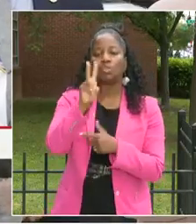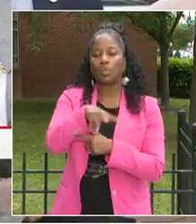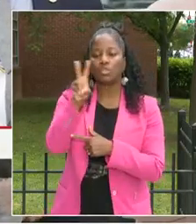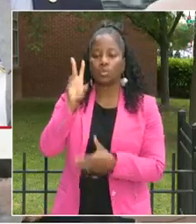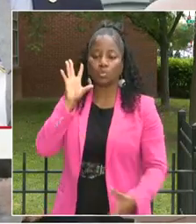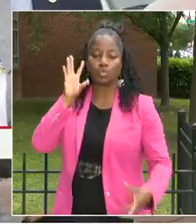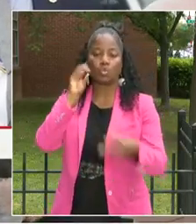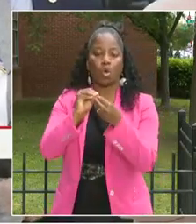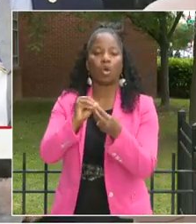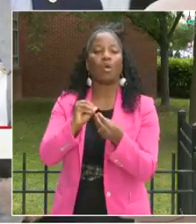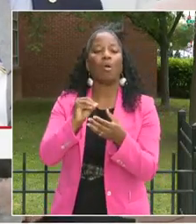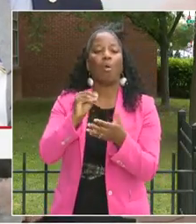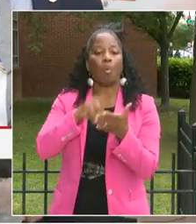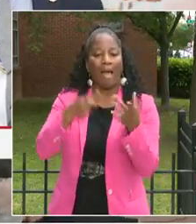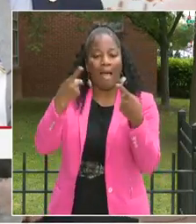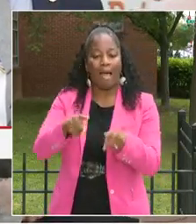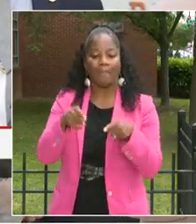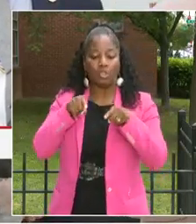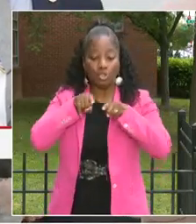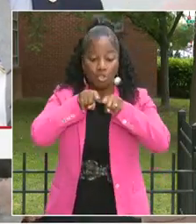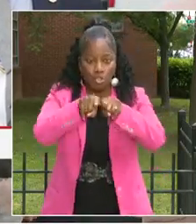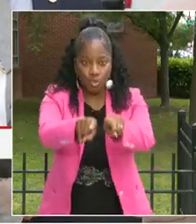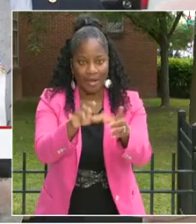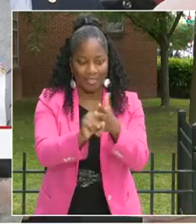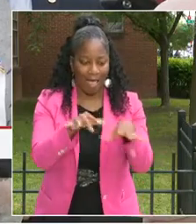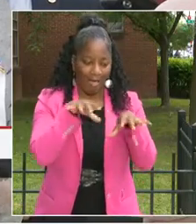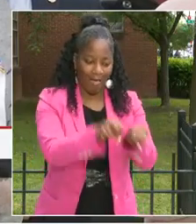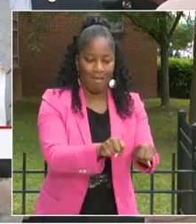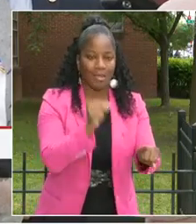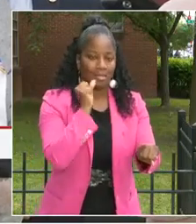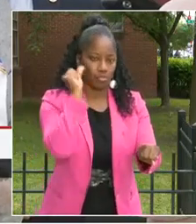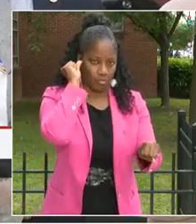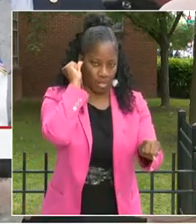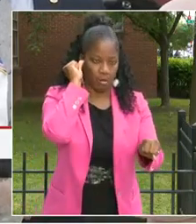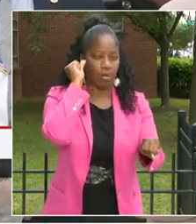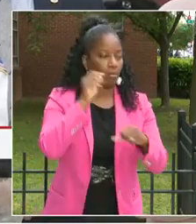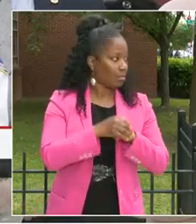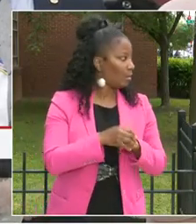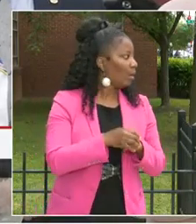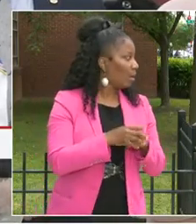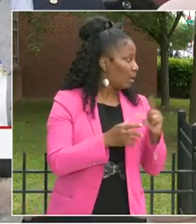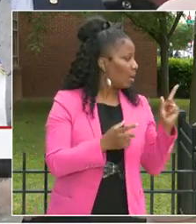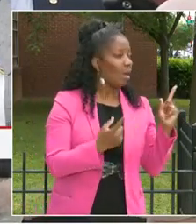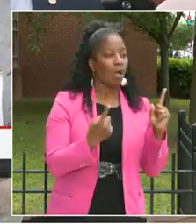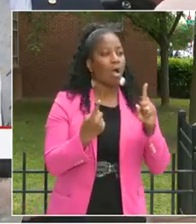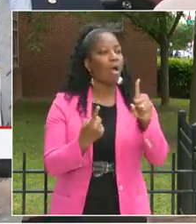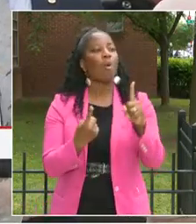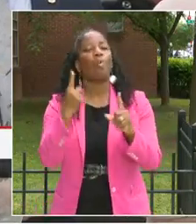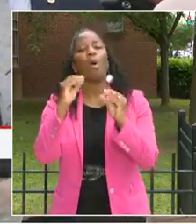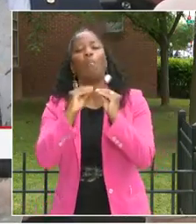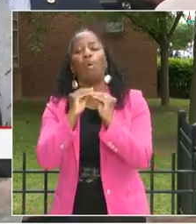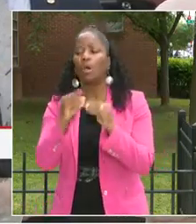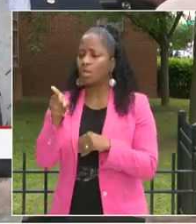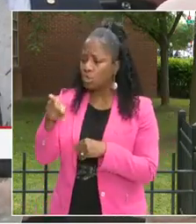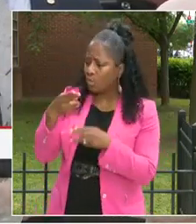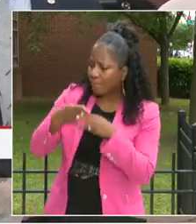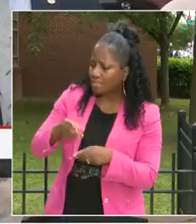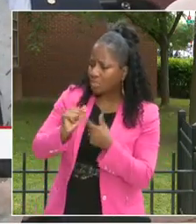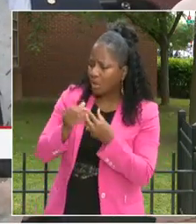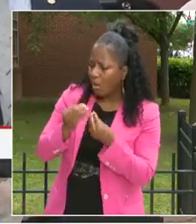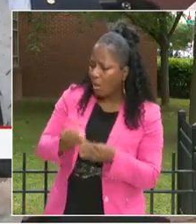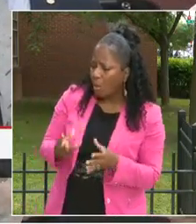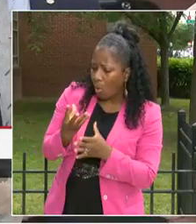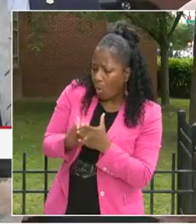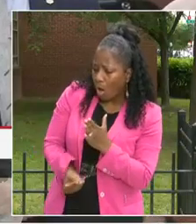of incidents that occurred during that takedown yesterday. And then one more, Mayor, you did mention the loss of a life of